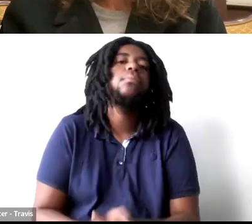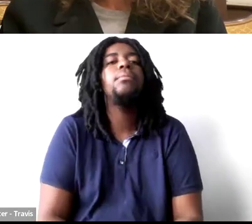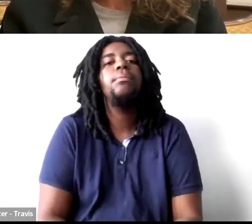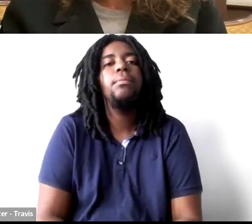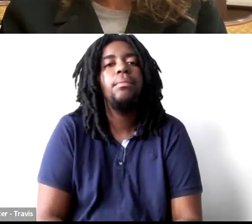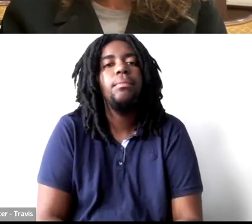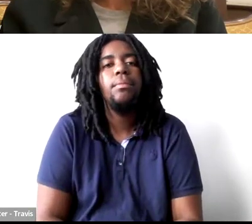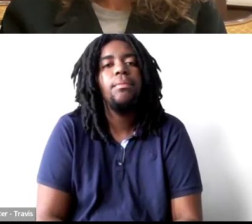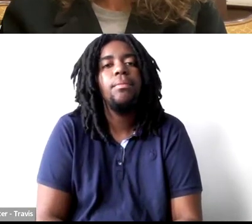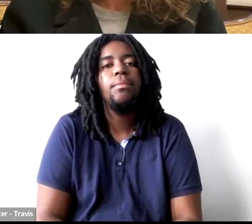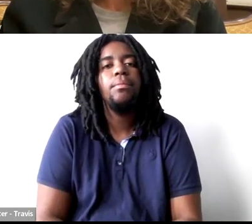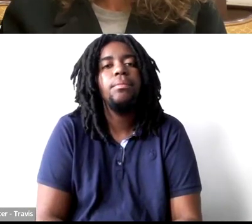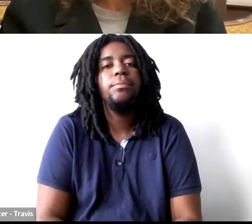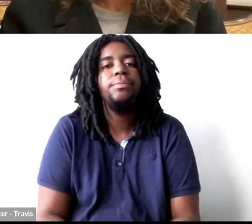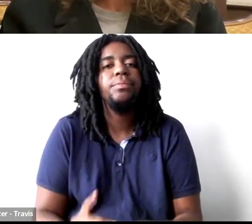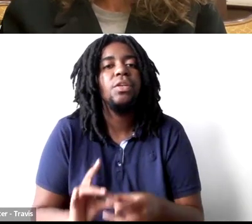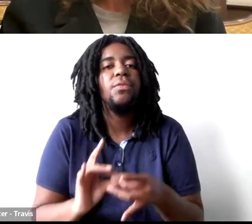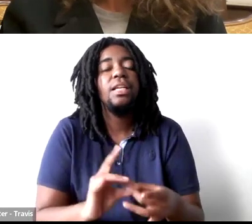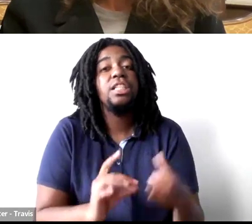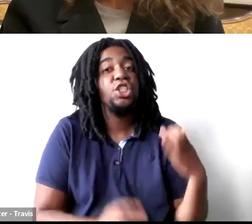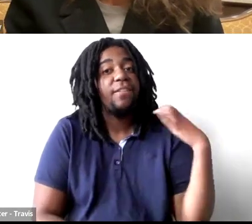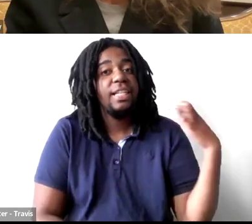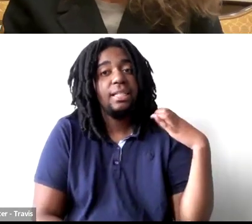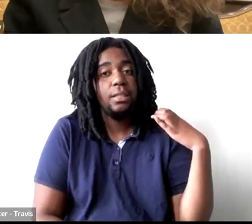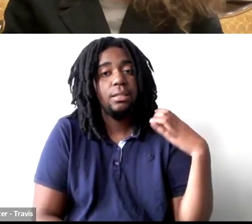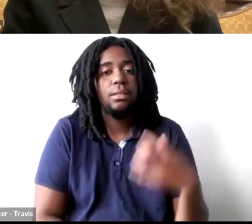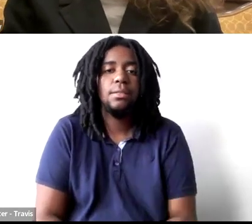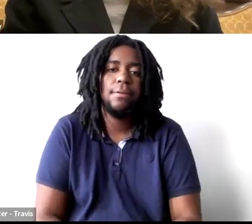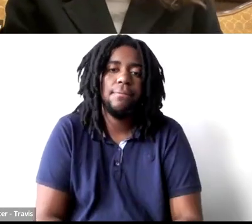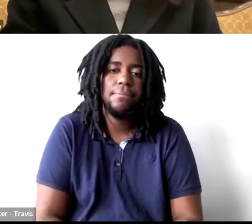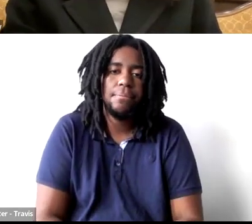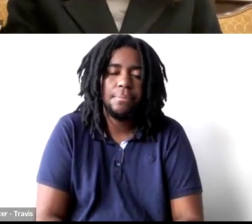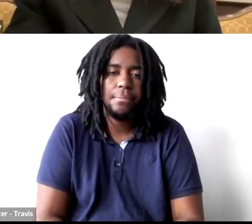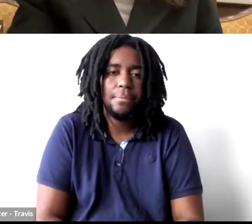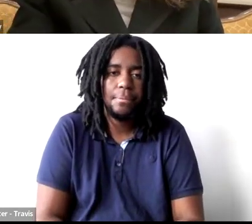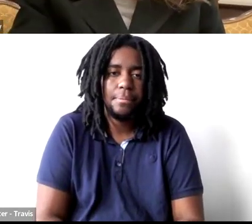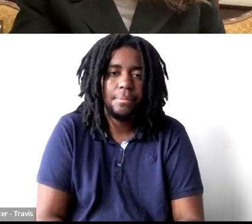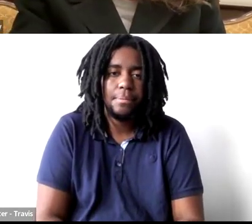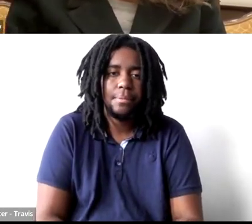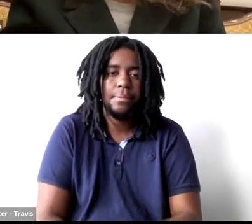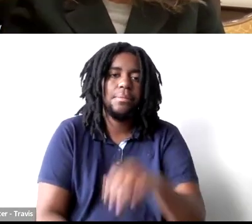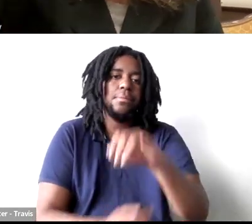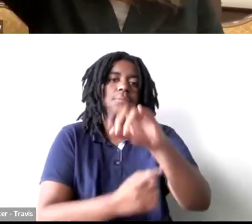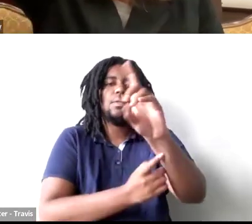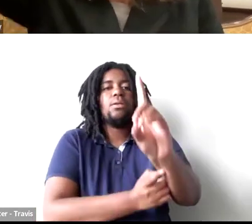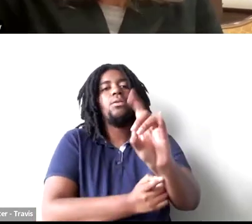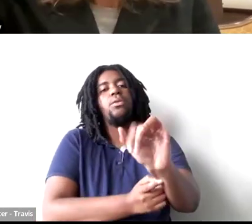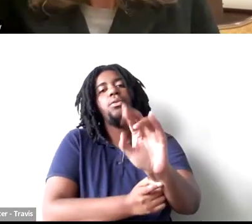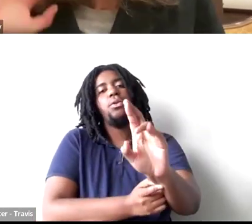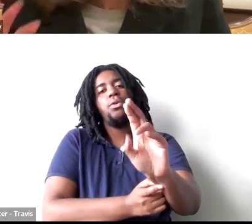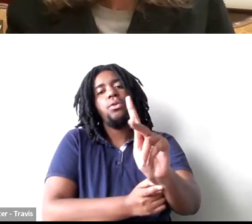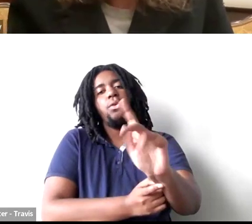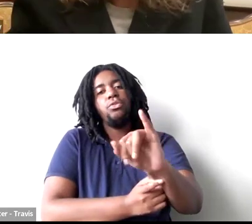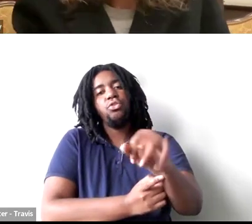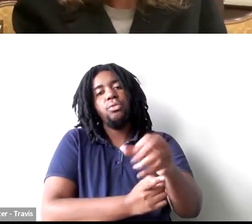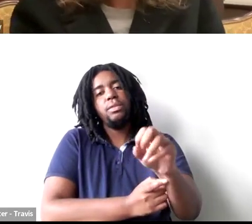of chieftains, there's something that Dirk Joseph, the Baltimore-based cranky artist, and